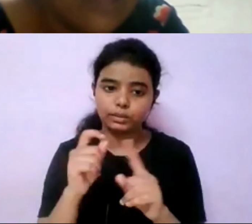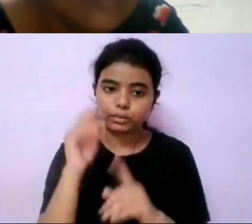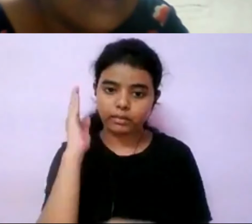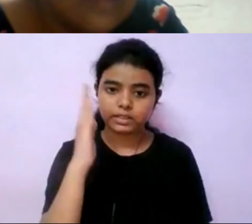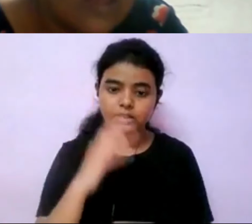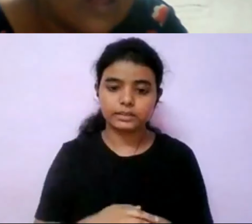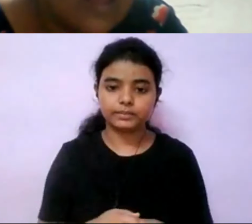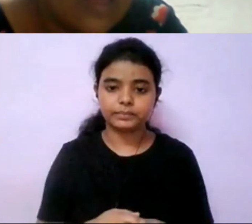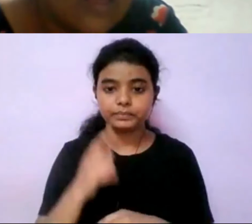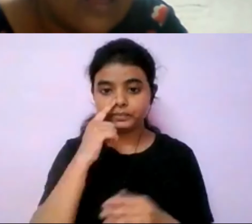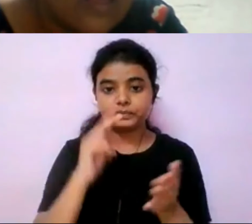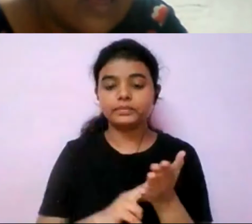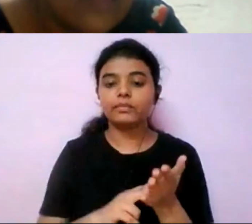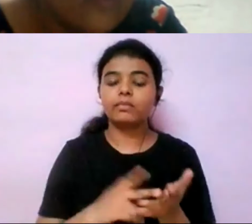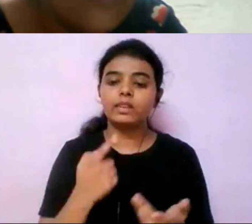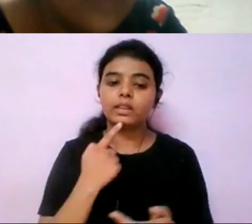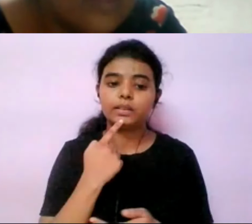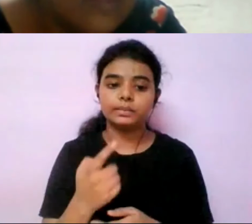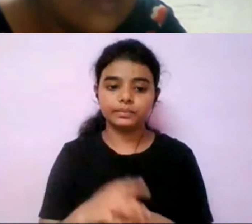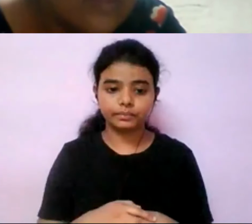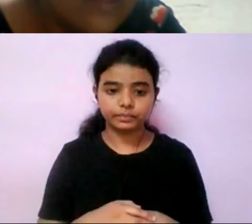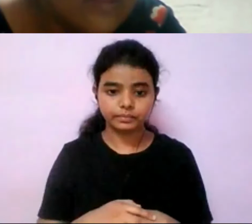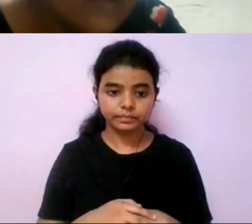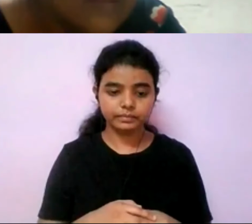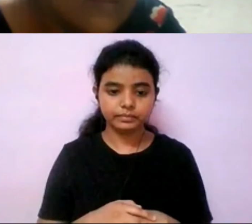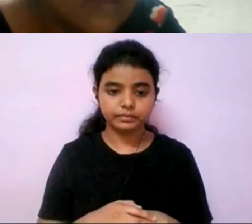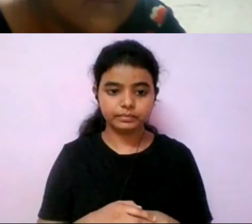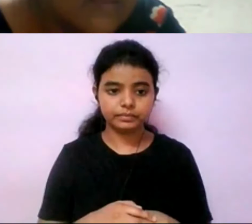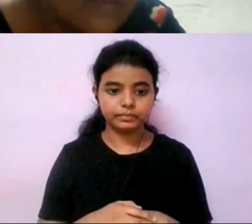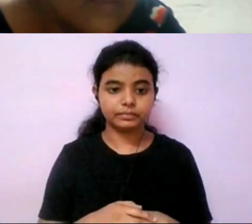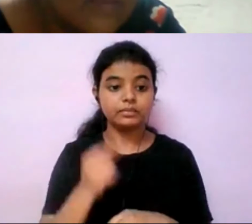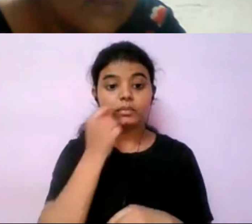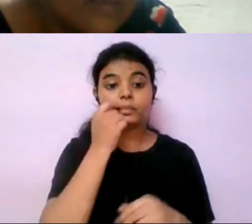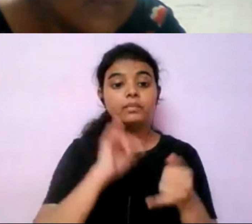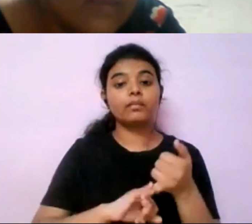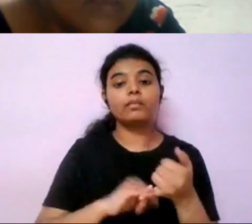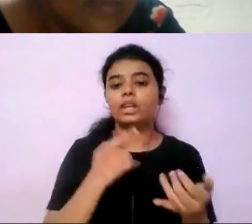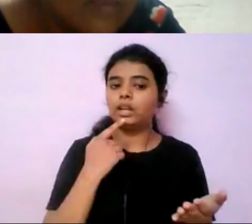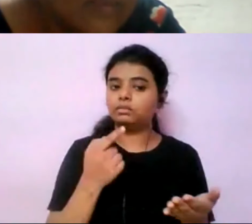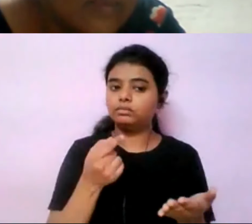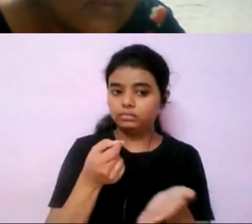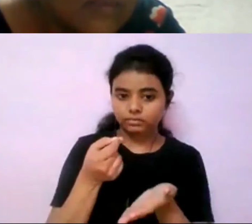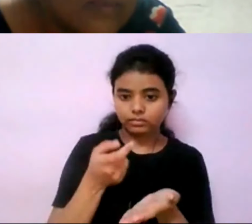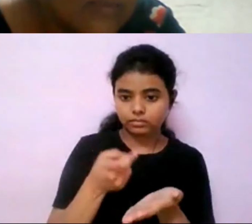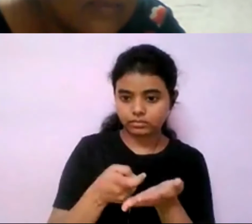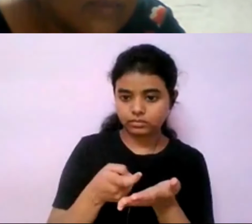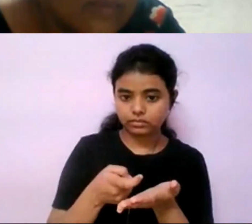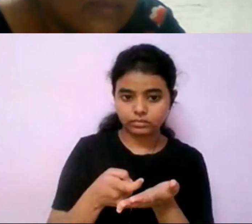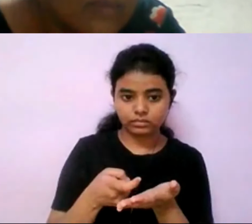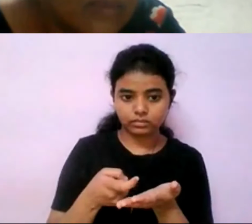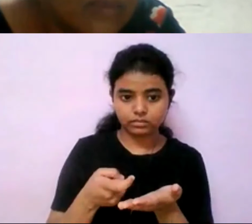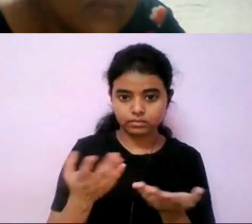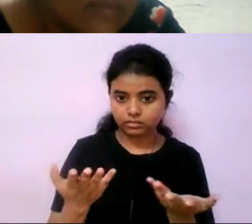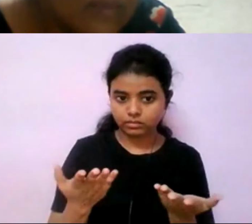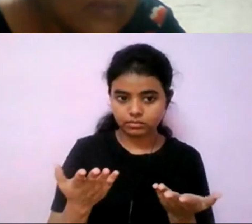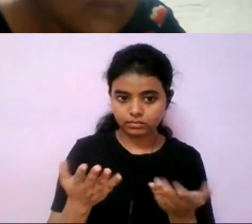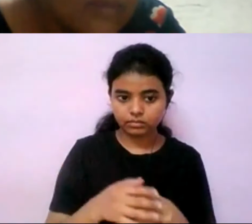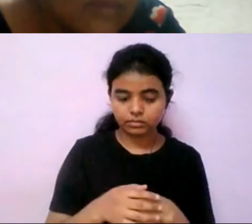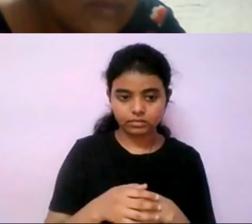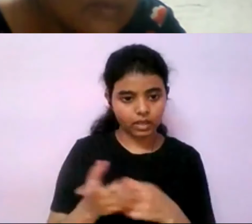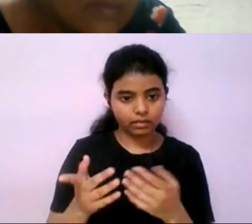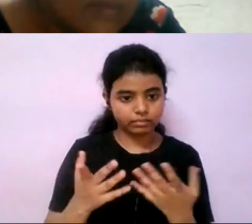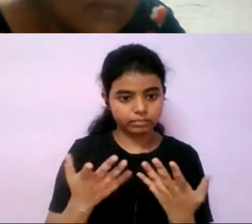think that's the Shilpa and Nandini, with your kind permission, could we draw this session to an end